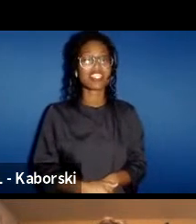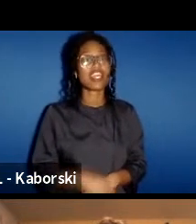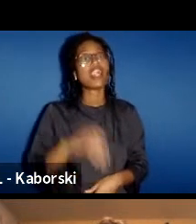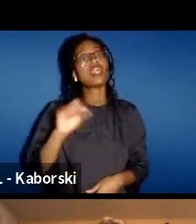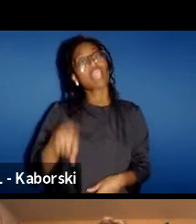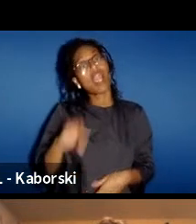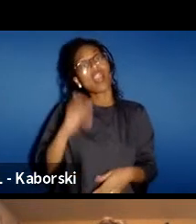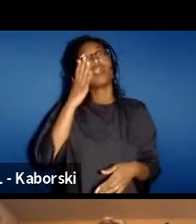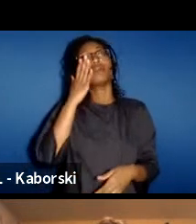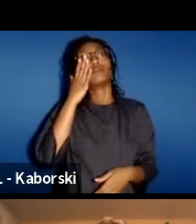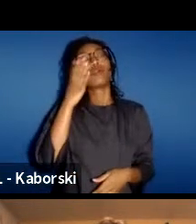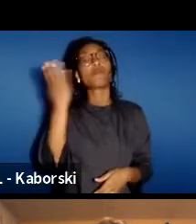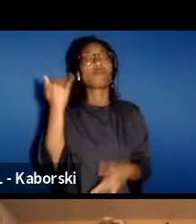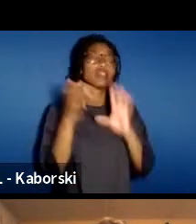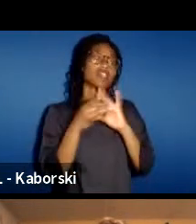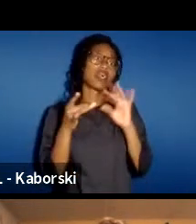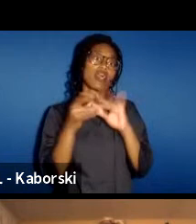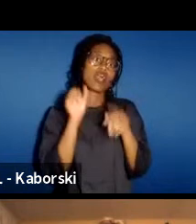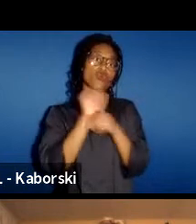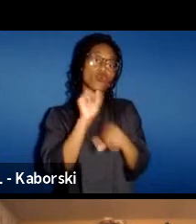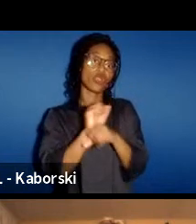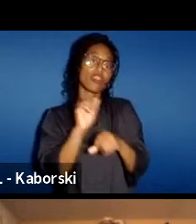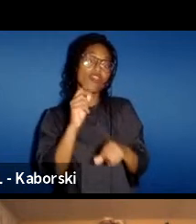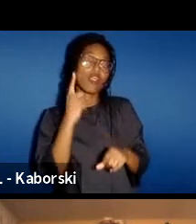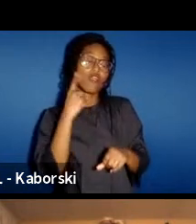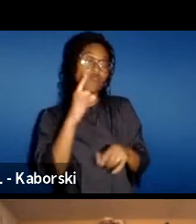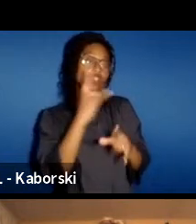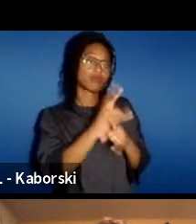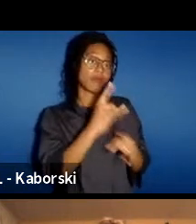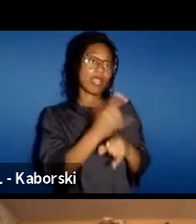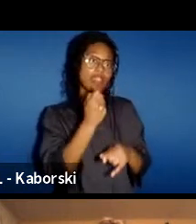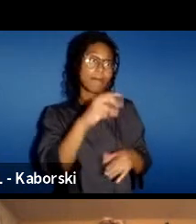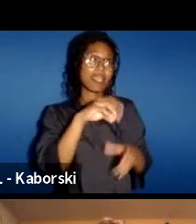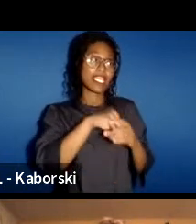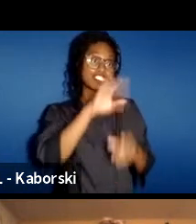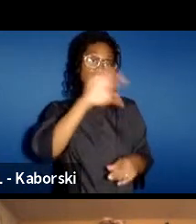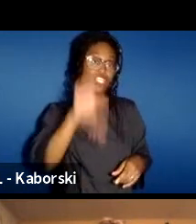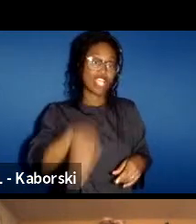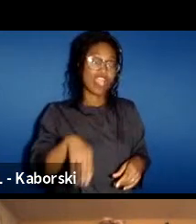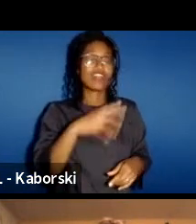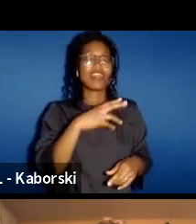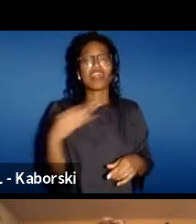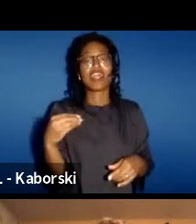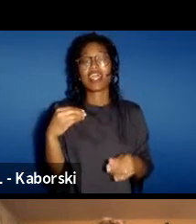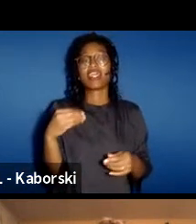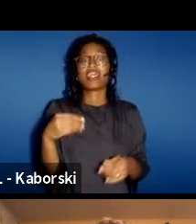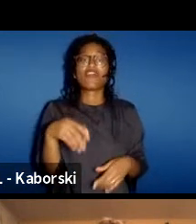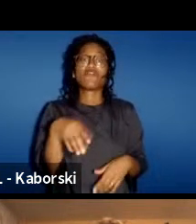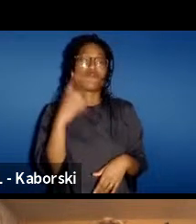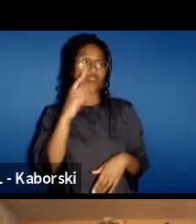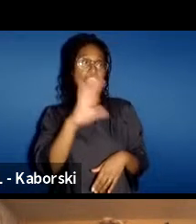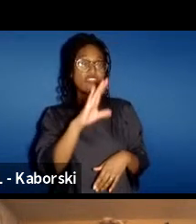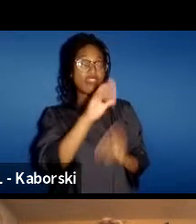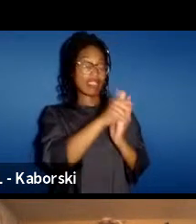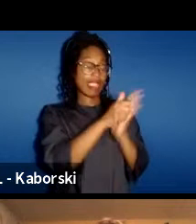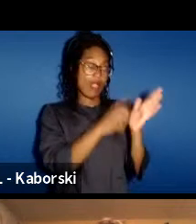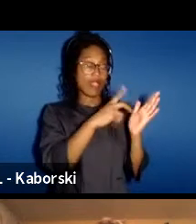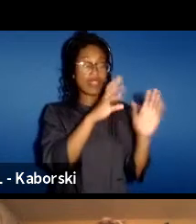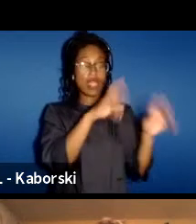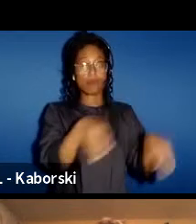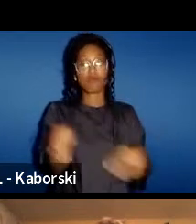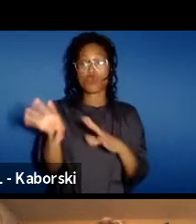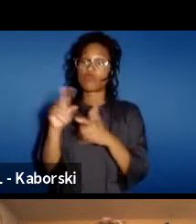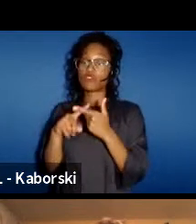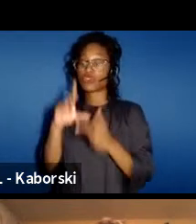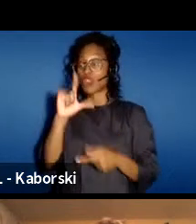Yeah, so as I mentioned earlier, I worked on spirits a little bit in Chicago on the Wirtz Beverage account. And then I moved to Louisville, had